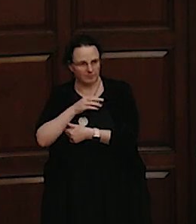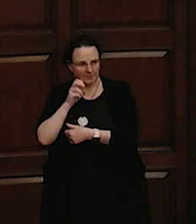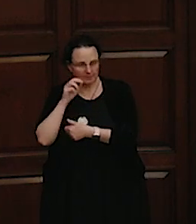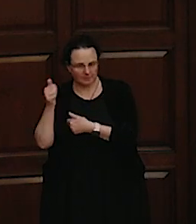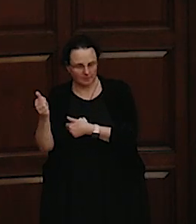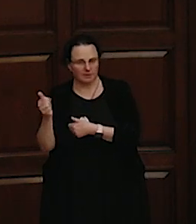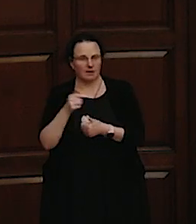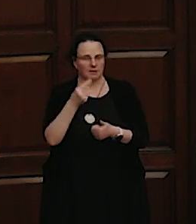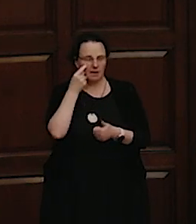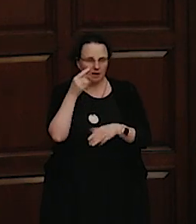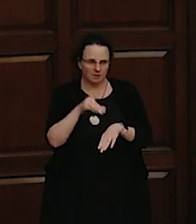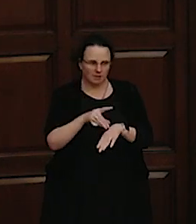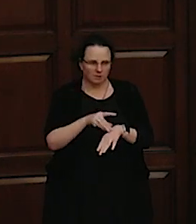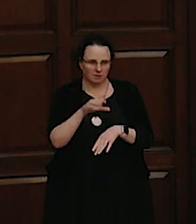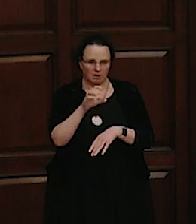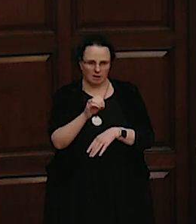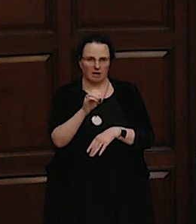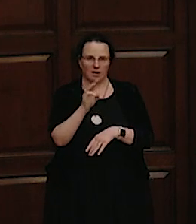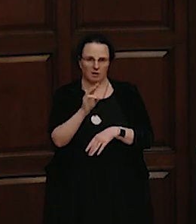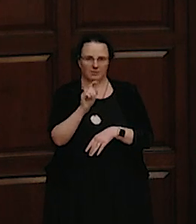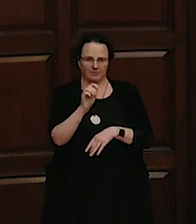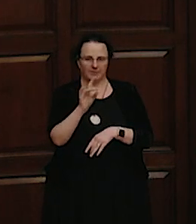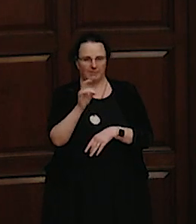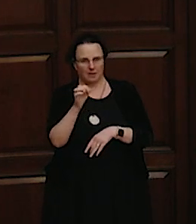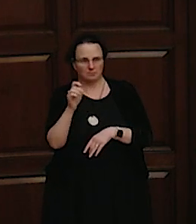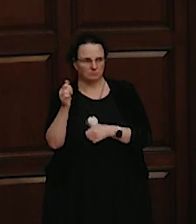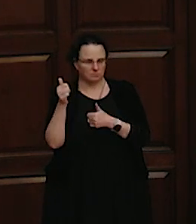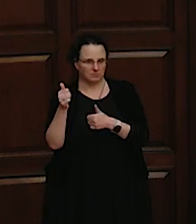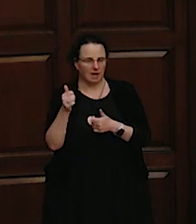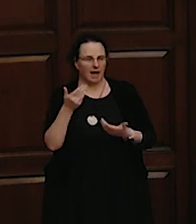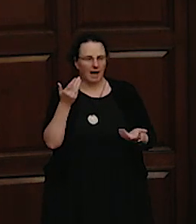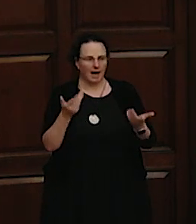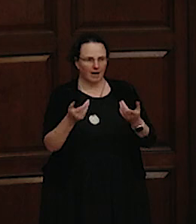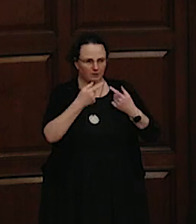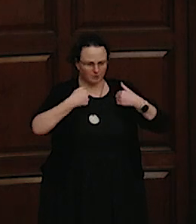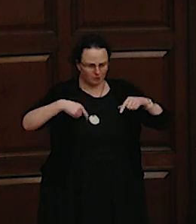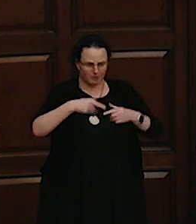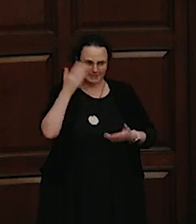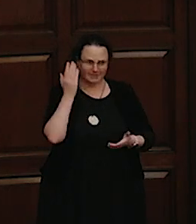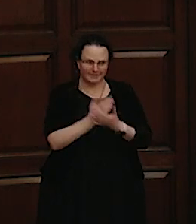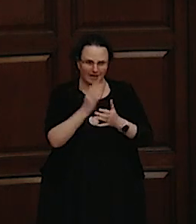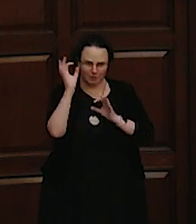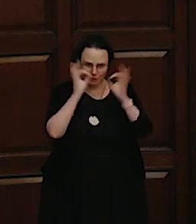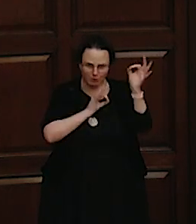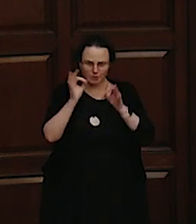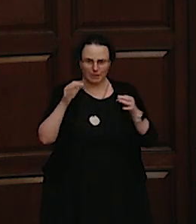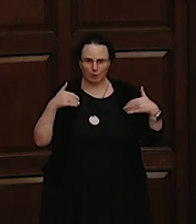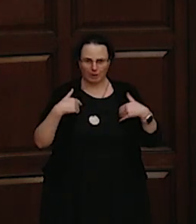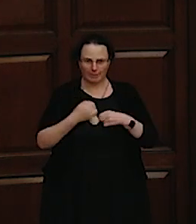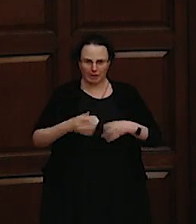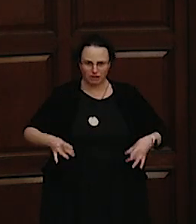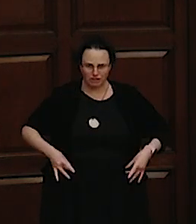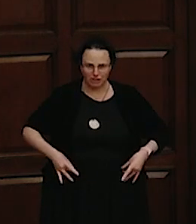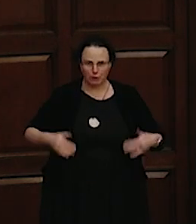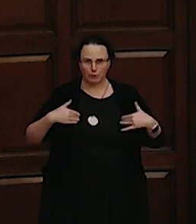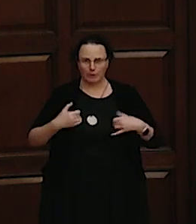the ophthalmologist. So how do we stop Googling and worrying about our kidneys and our